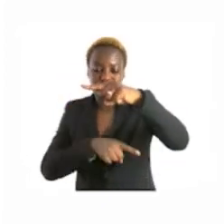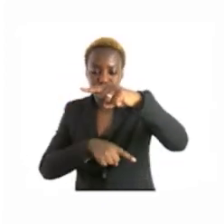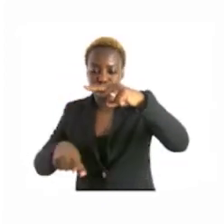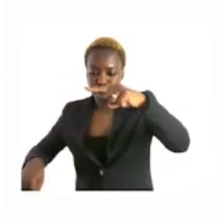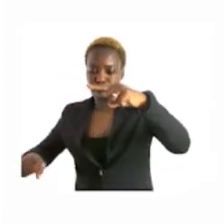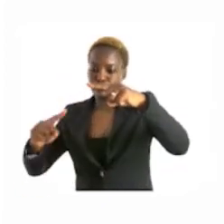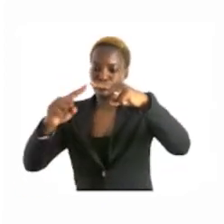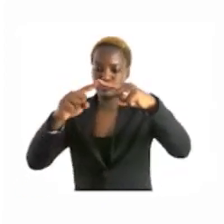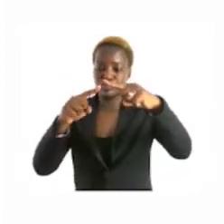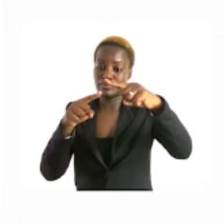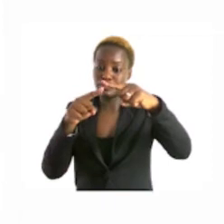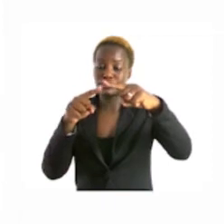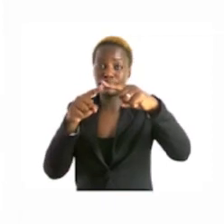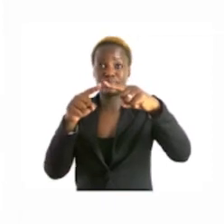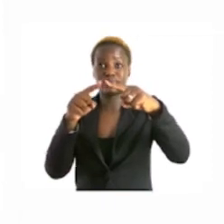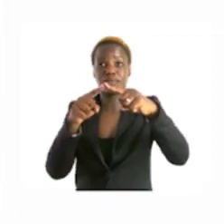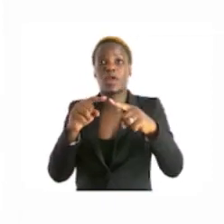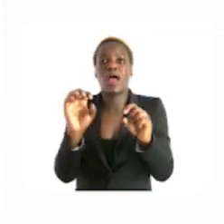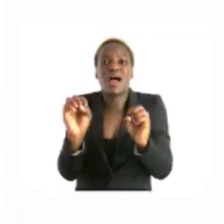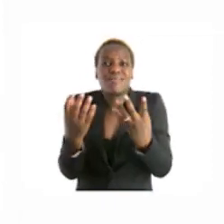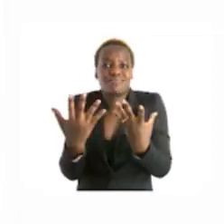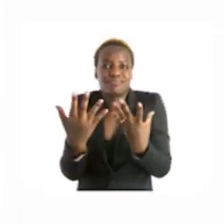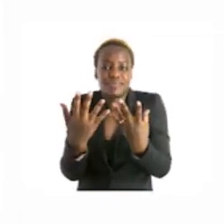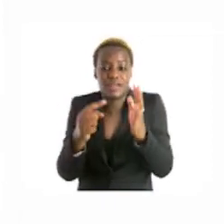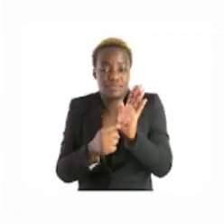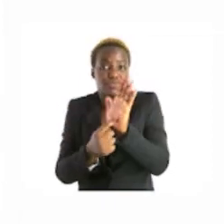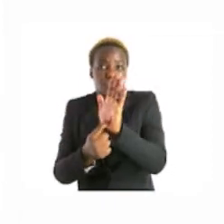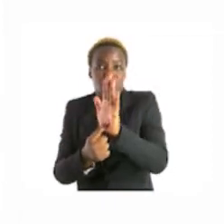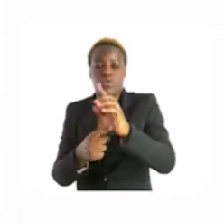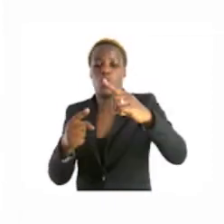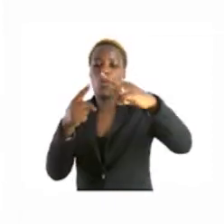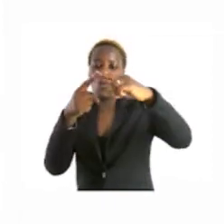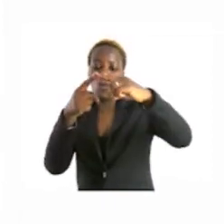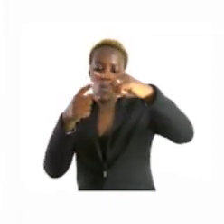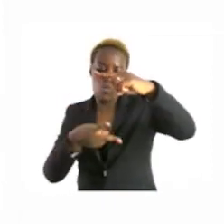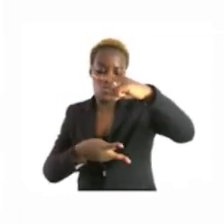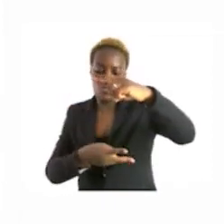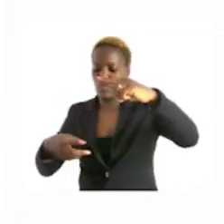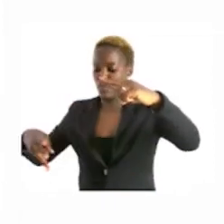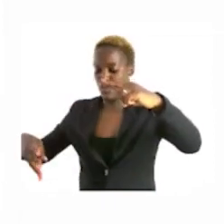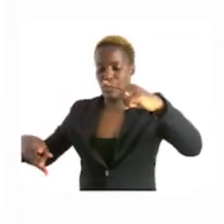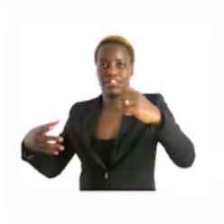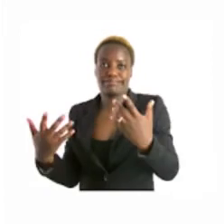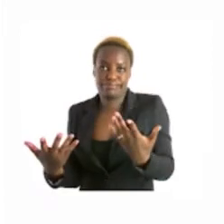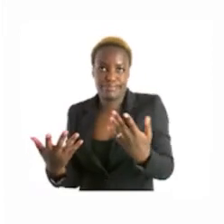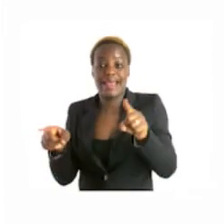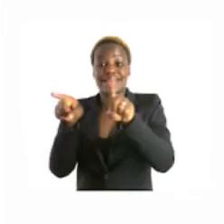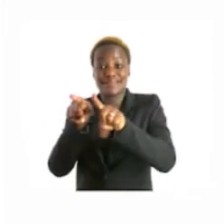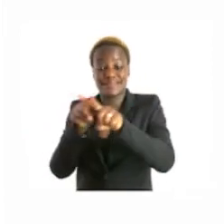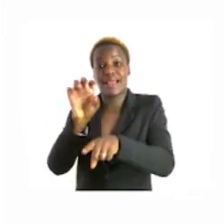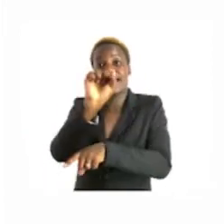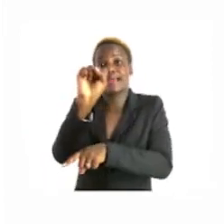if it has. Then you indicate for me with a number how many corners a circle has as well as how many sides